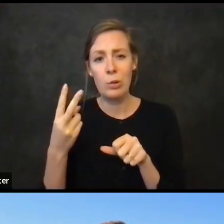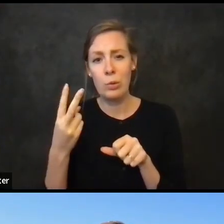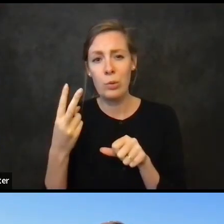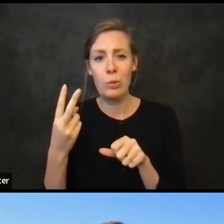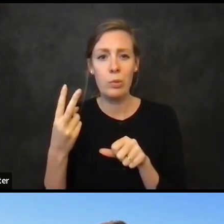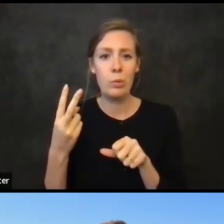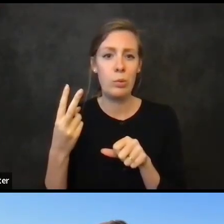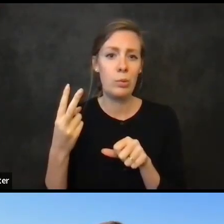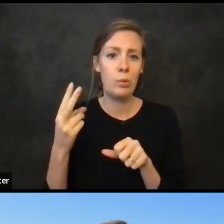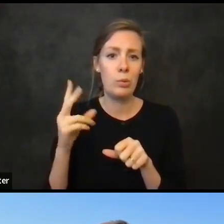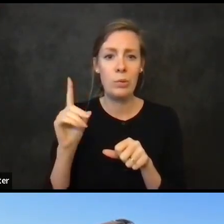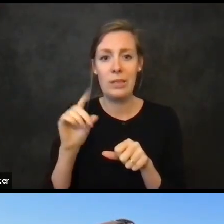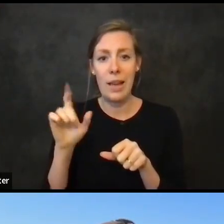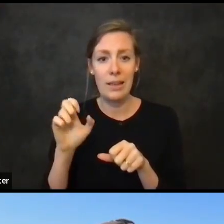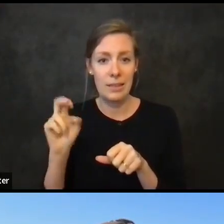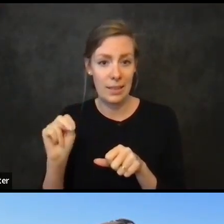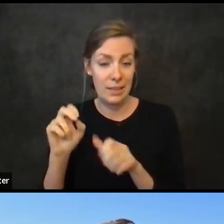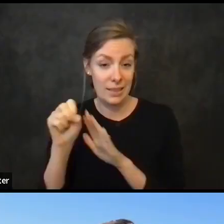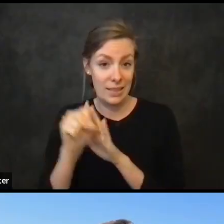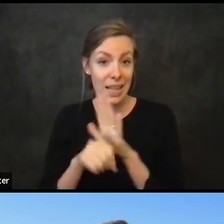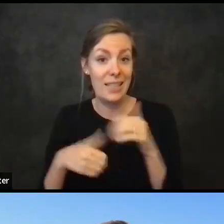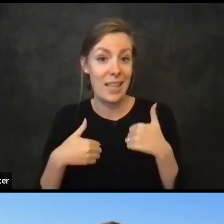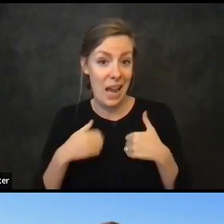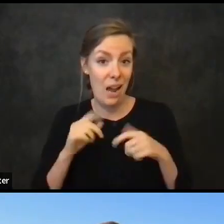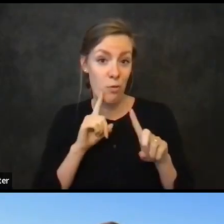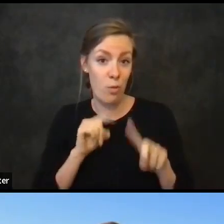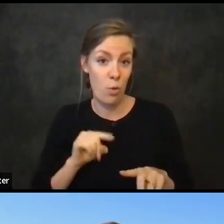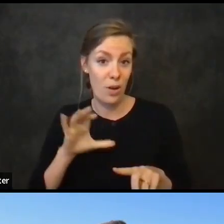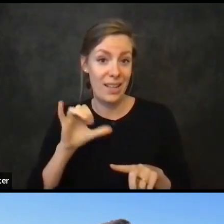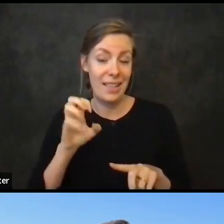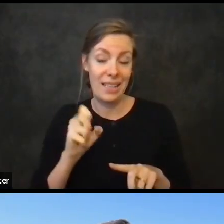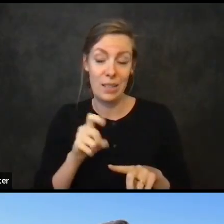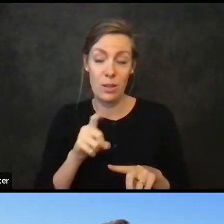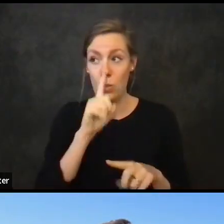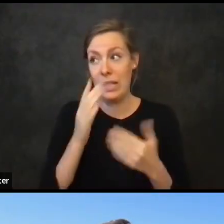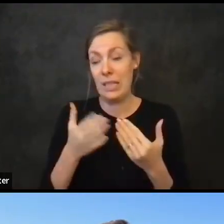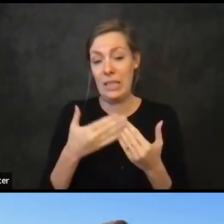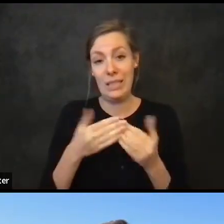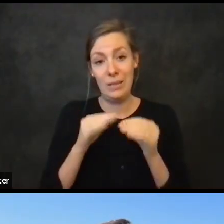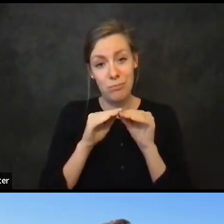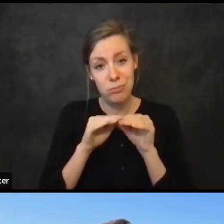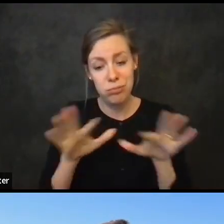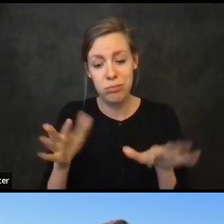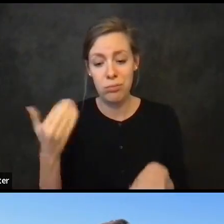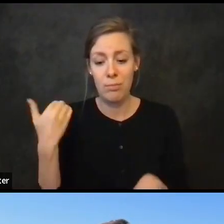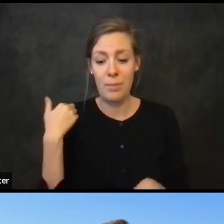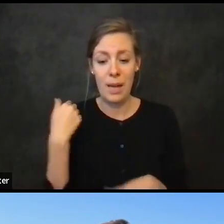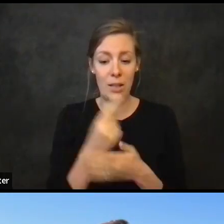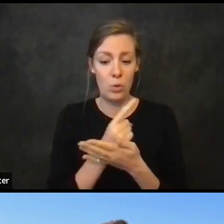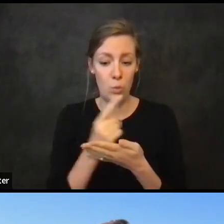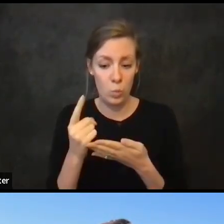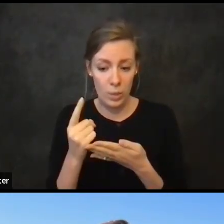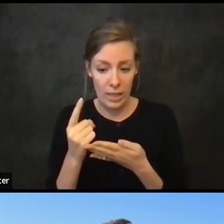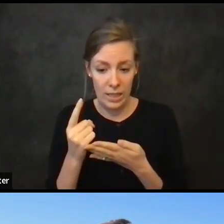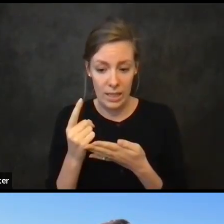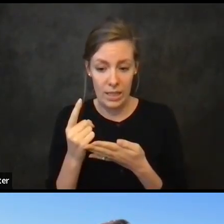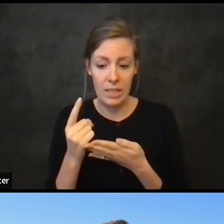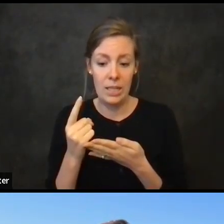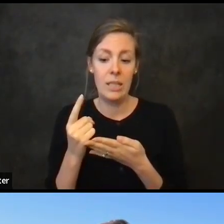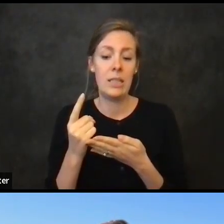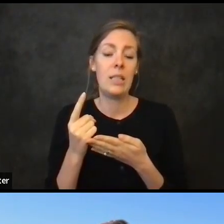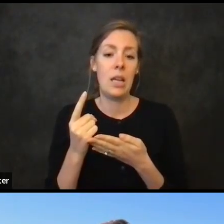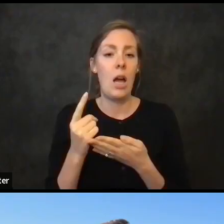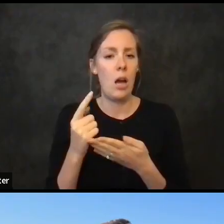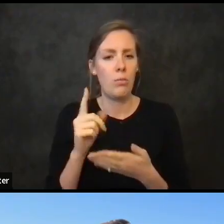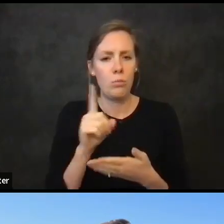have reported cases. Given the rapid spread of Omicron just in the past week, we do fully expect to detect it here in